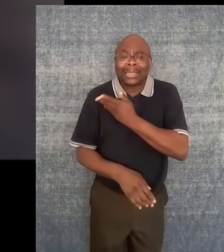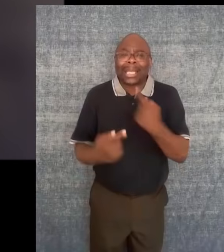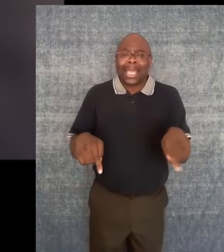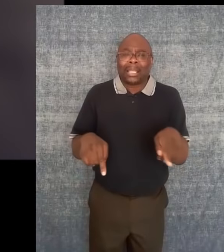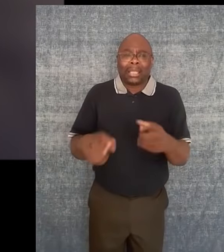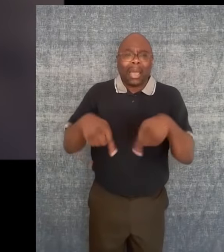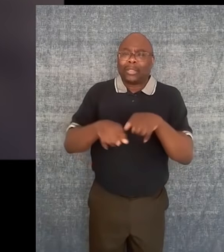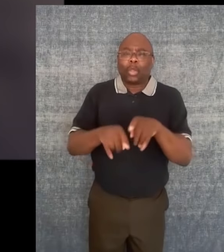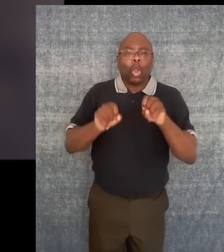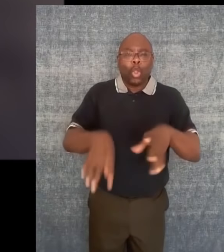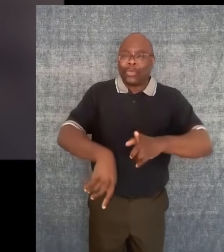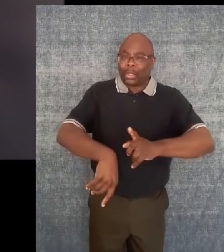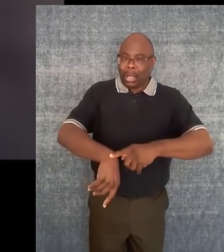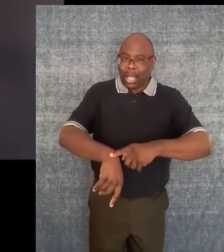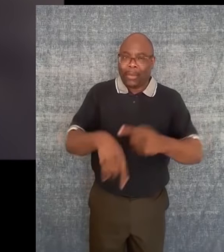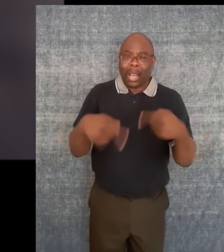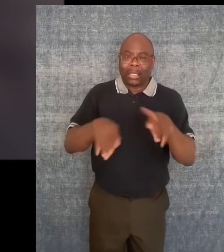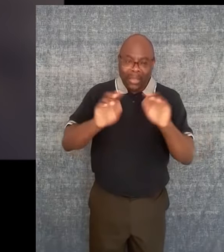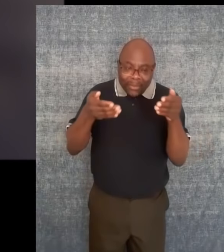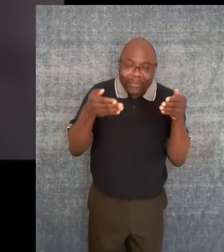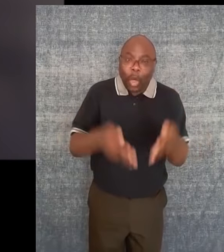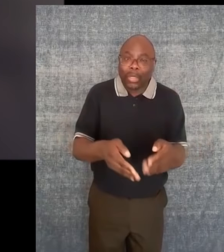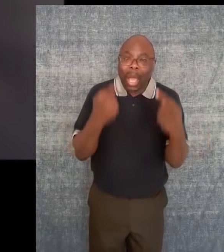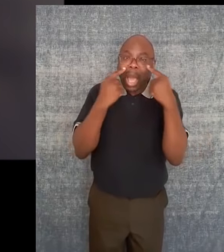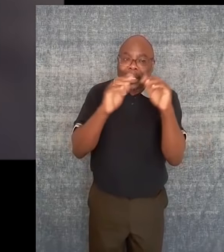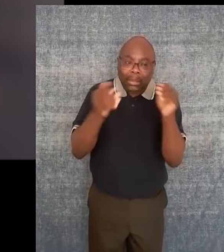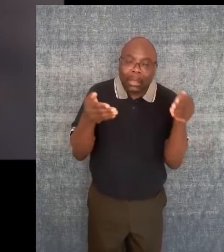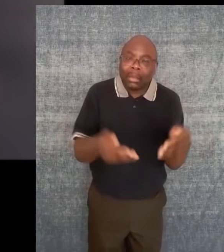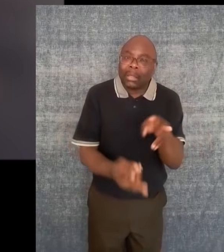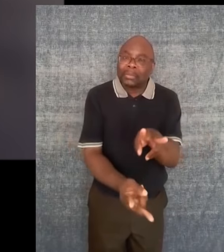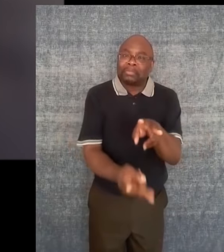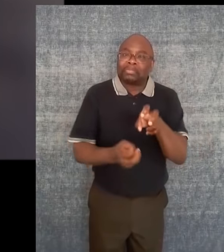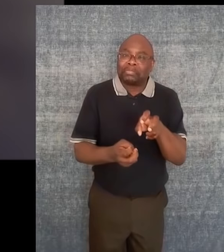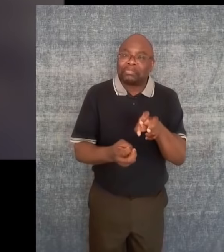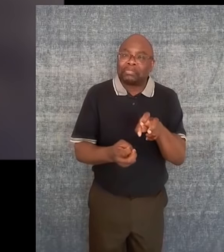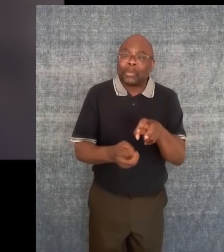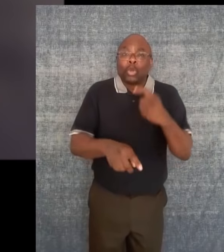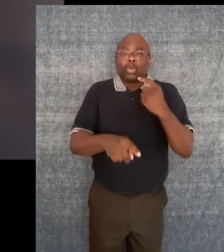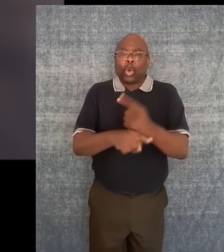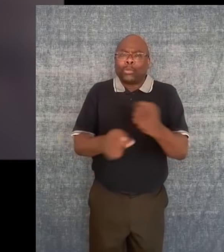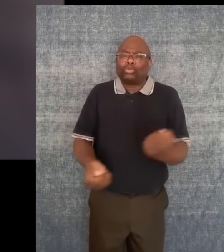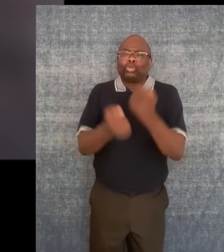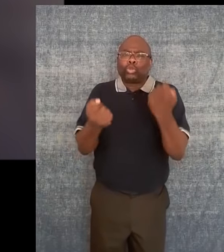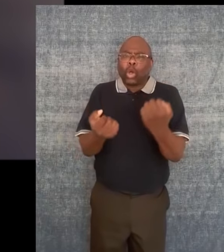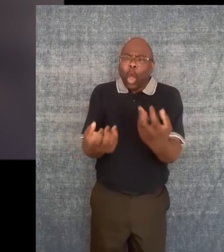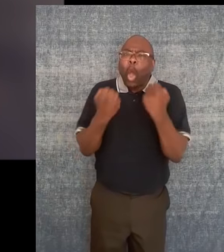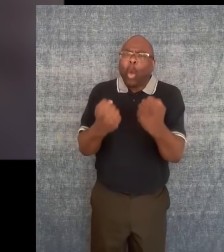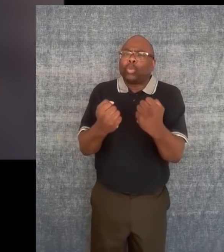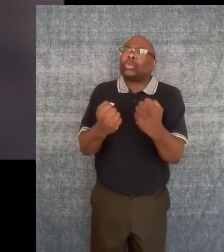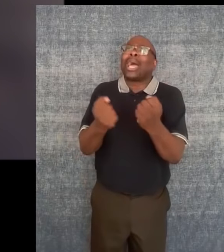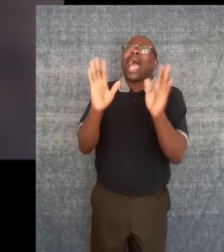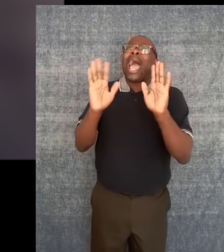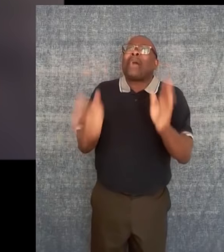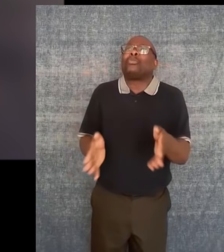not lose this moment. Let us focus our sight. Let us speak to the strongholds that they have to